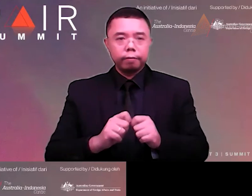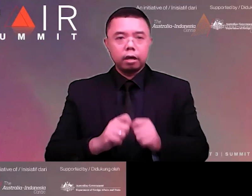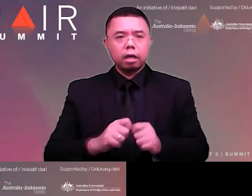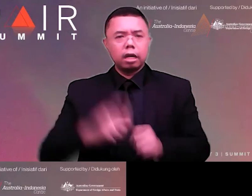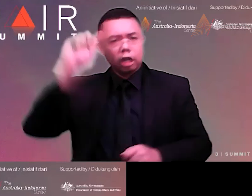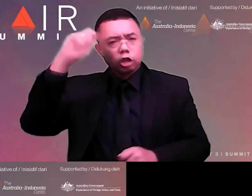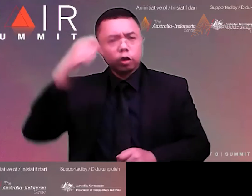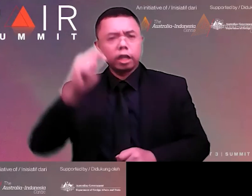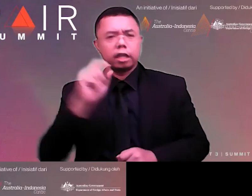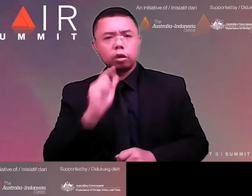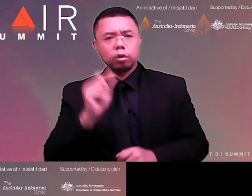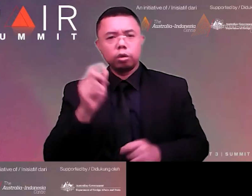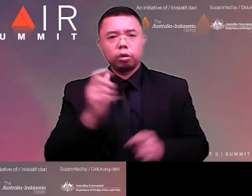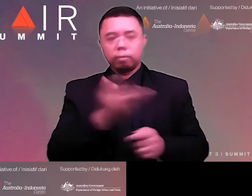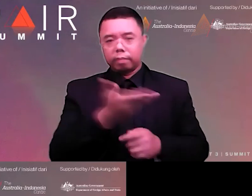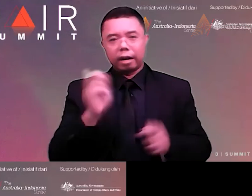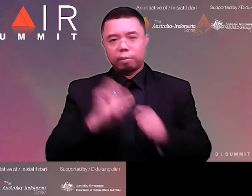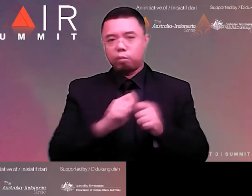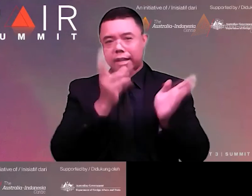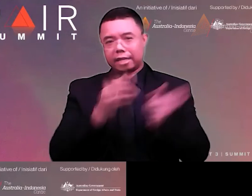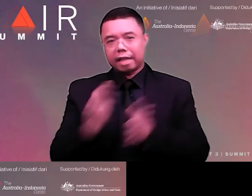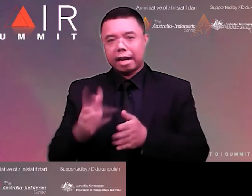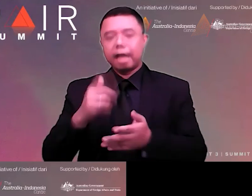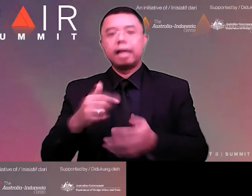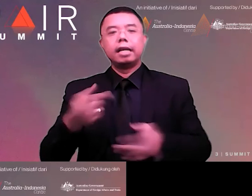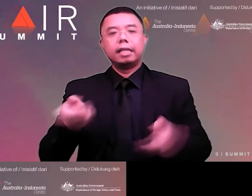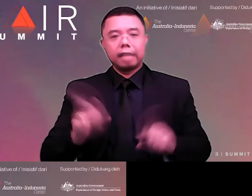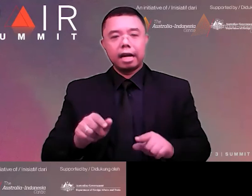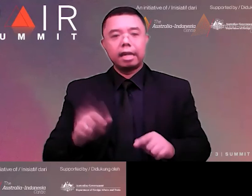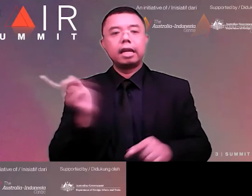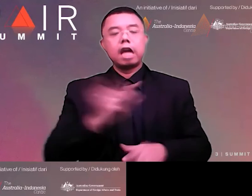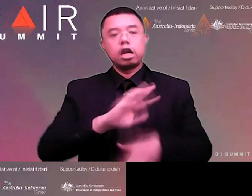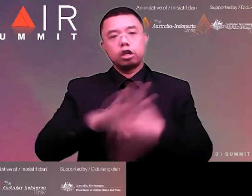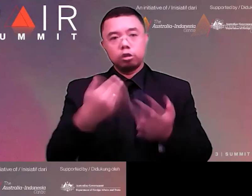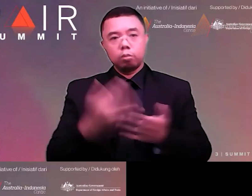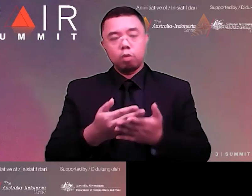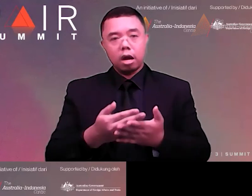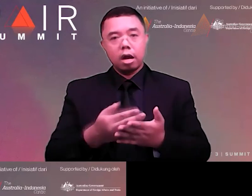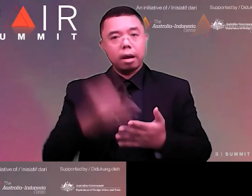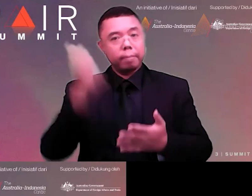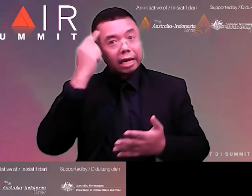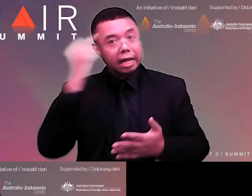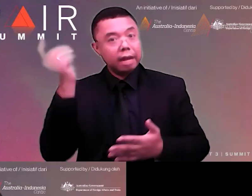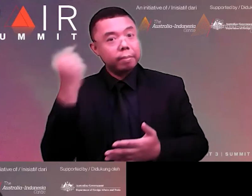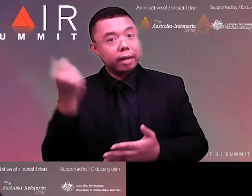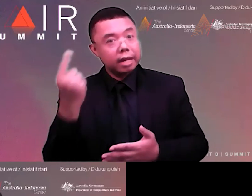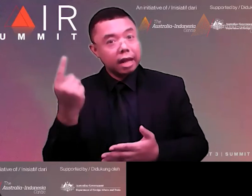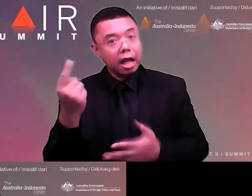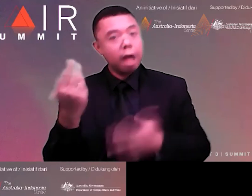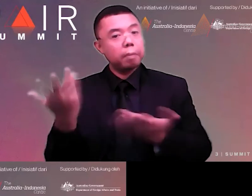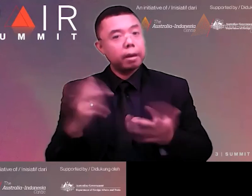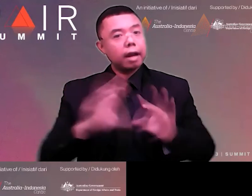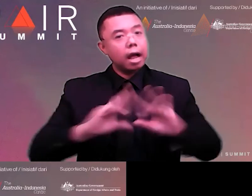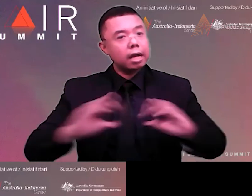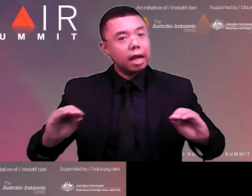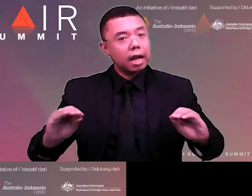framing, if you like, of what the government was thinking and doing. And this model was extended across the whole of Indonesia.